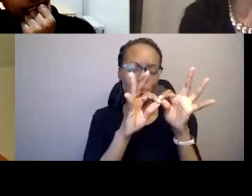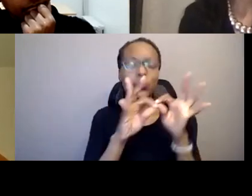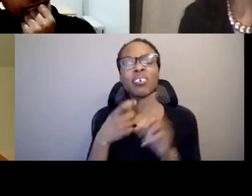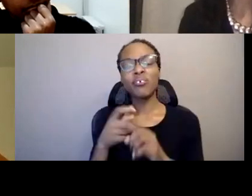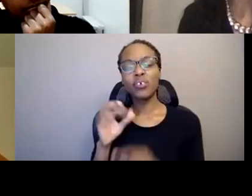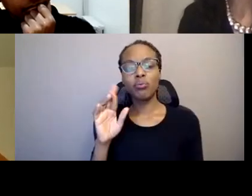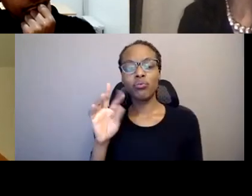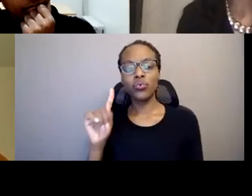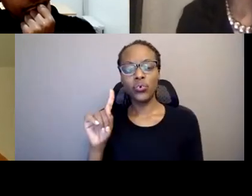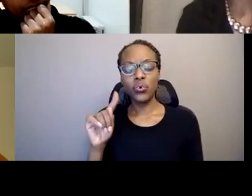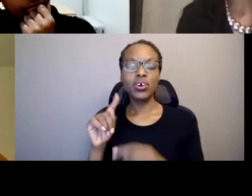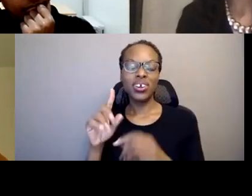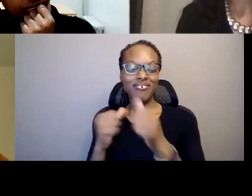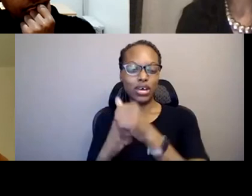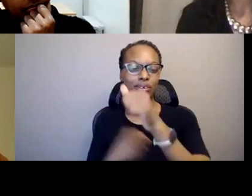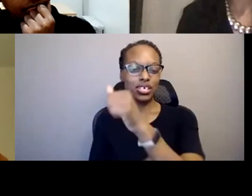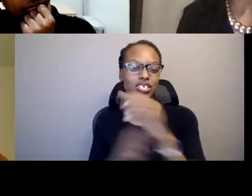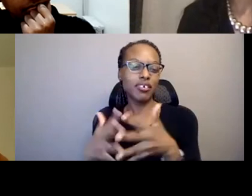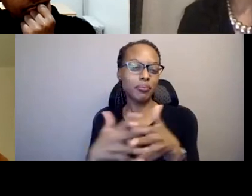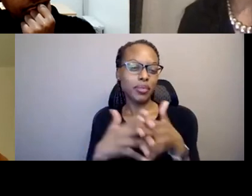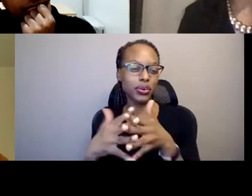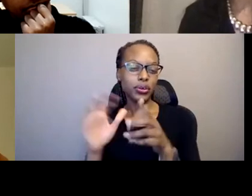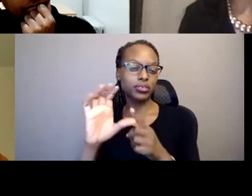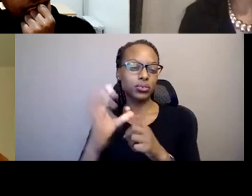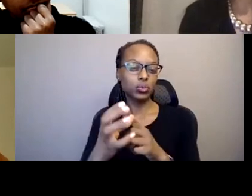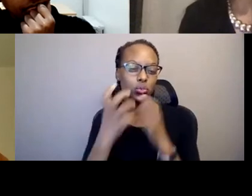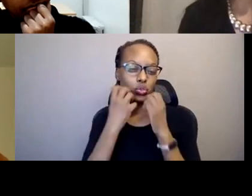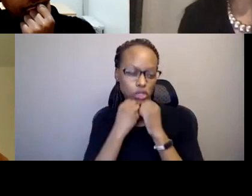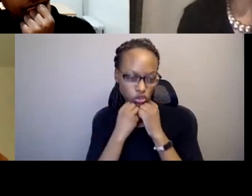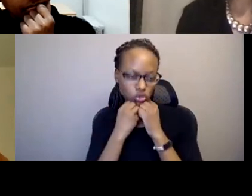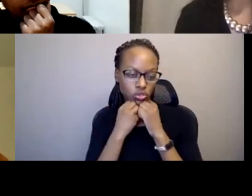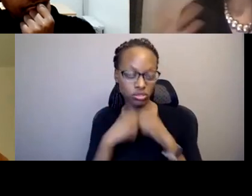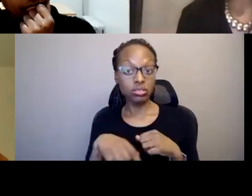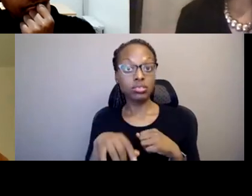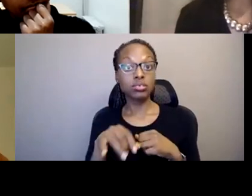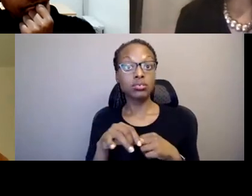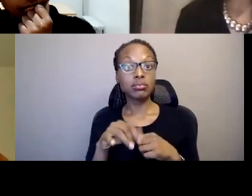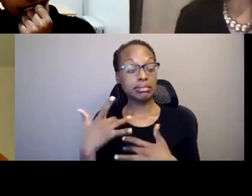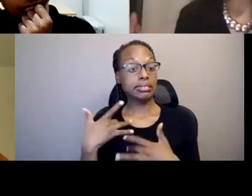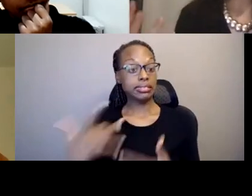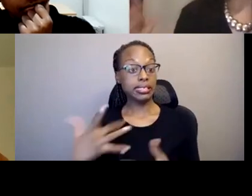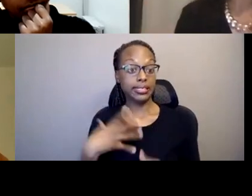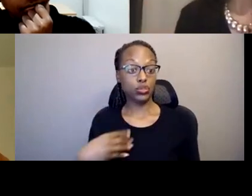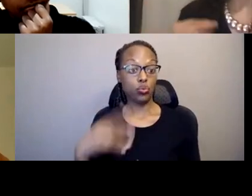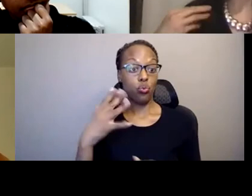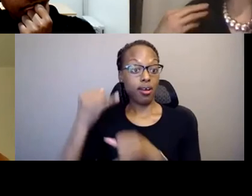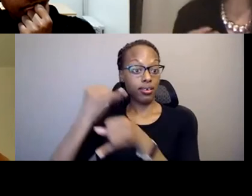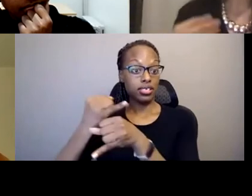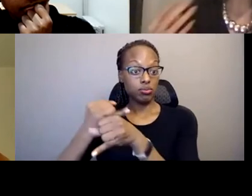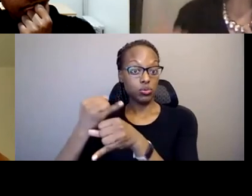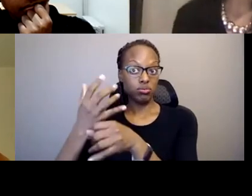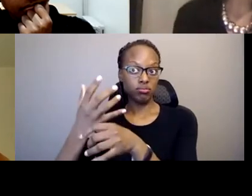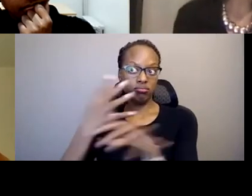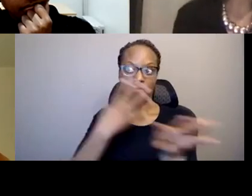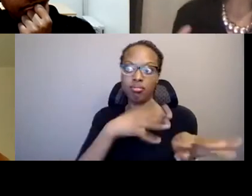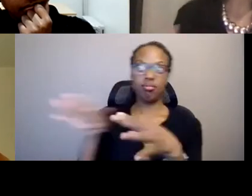America's Cultural Treasures. This kind of money is something that, often predominantly white institutions, actually, they garner like national attention in this